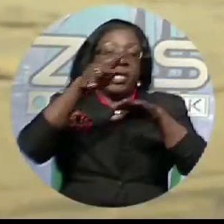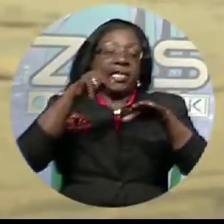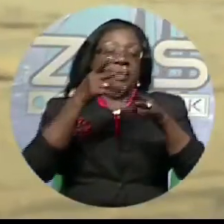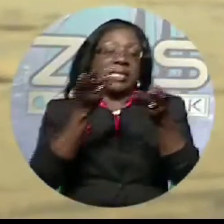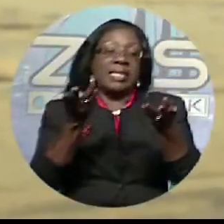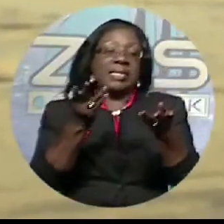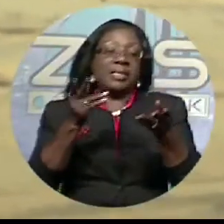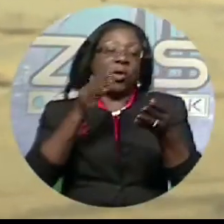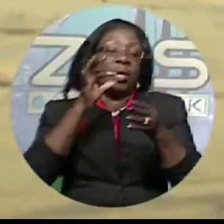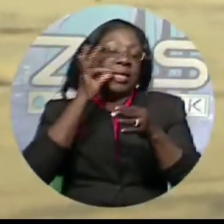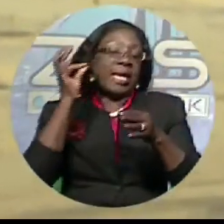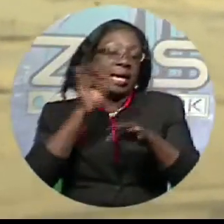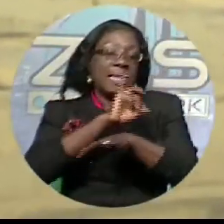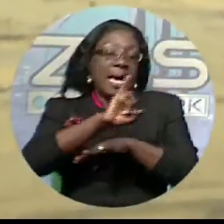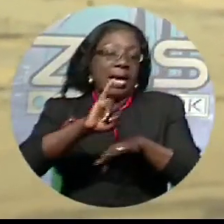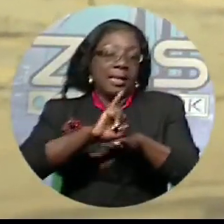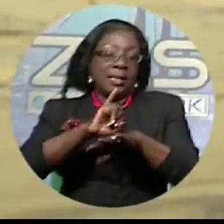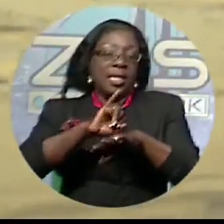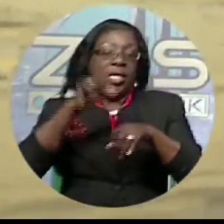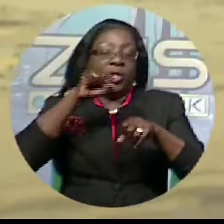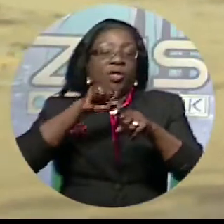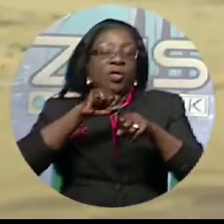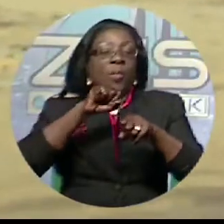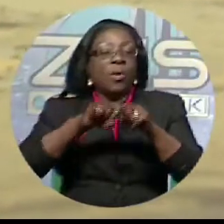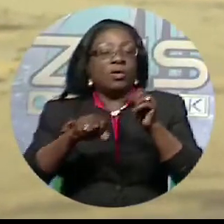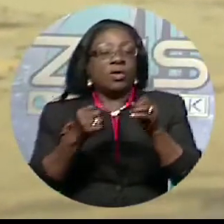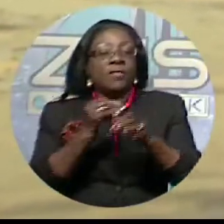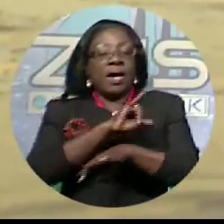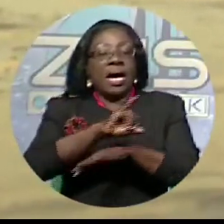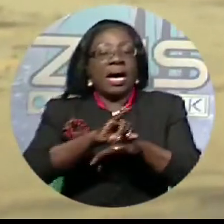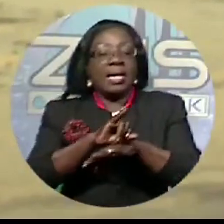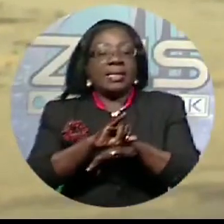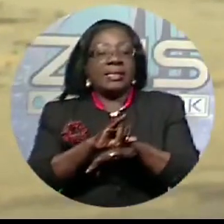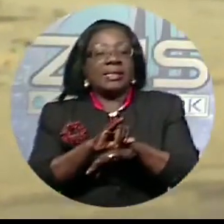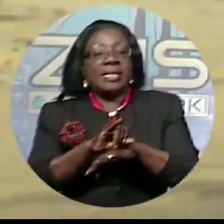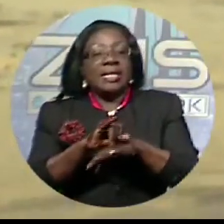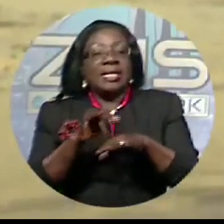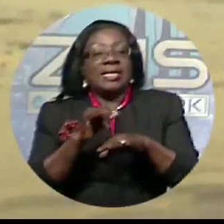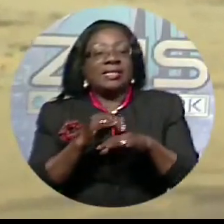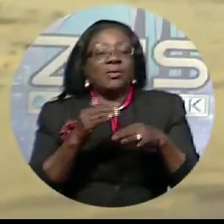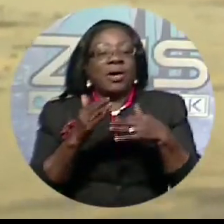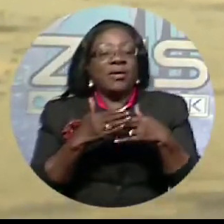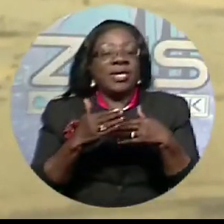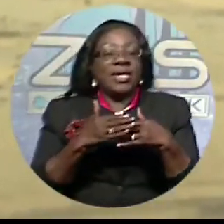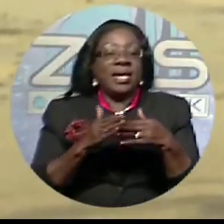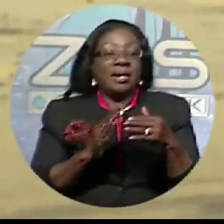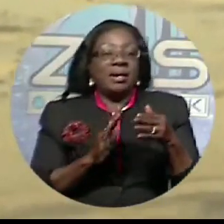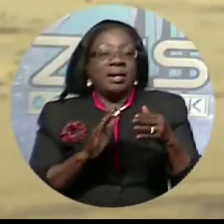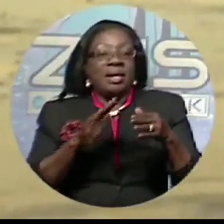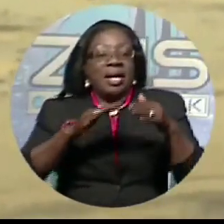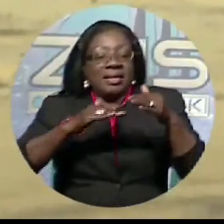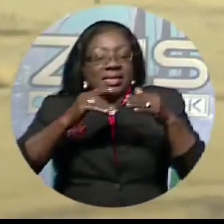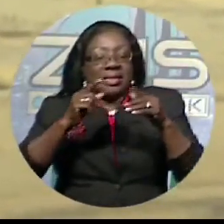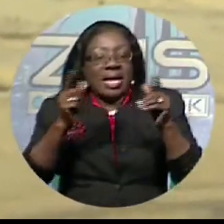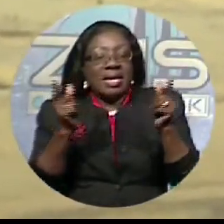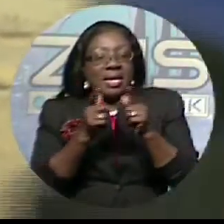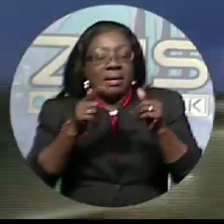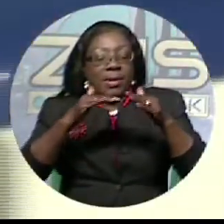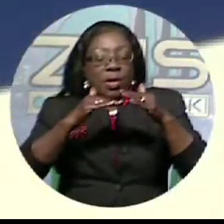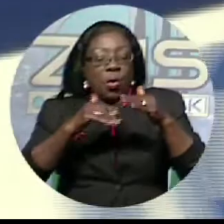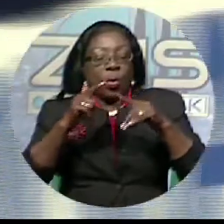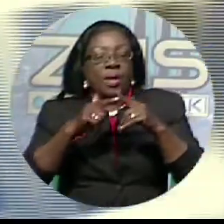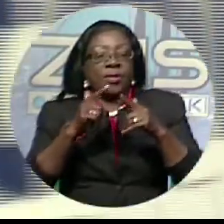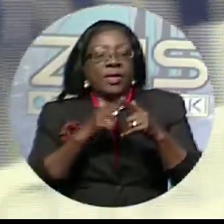sea level. So most of our critical infrastructure is right along the coast. It means that we are one of the most vulnerable countries in the